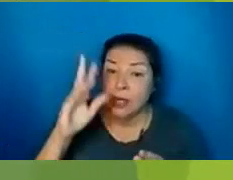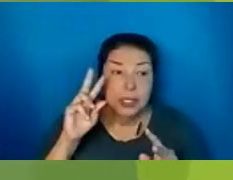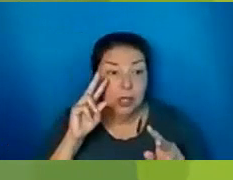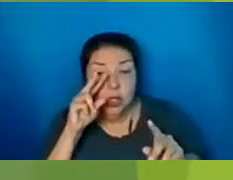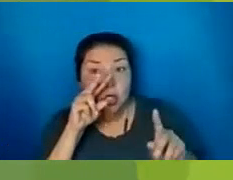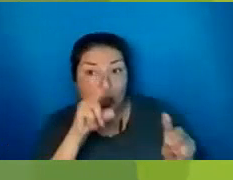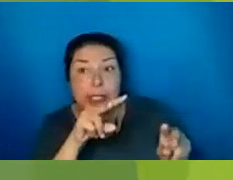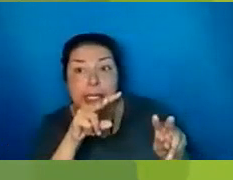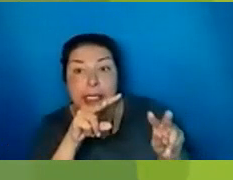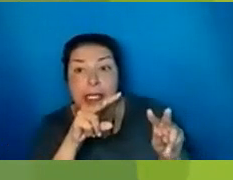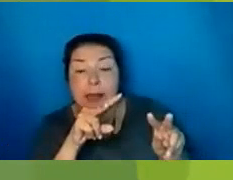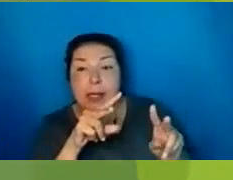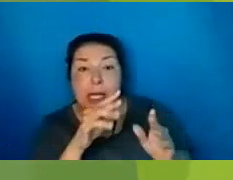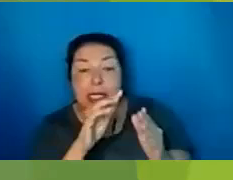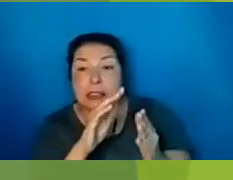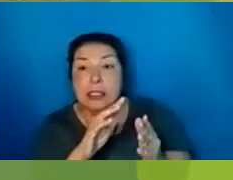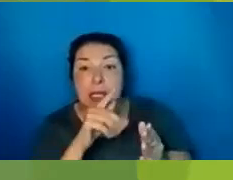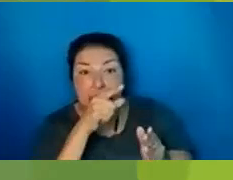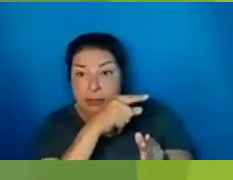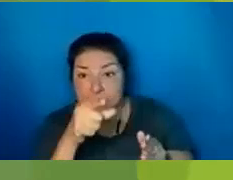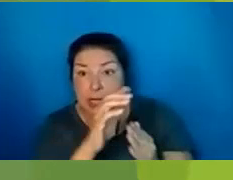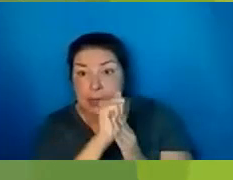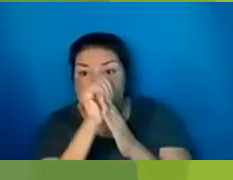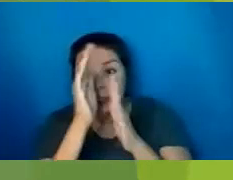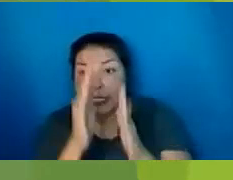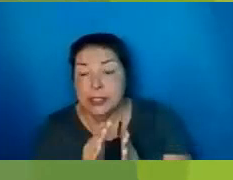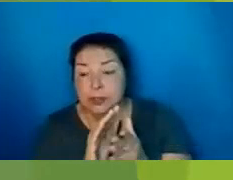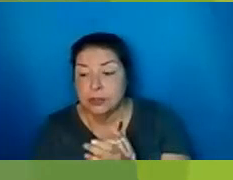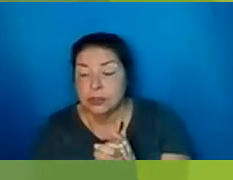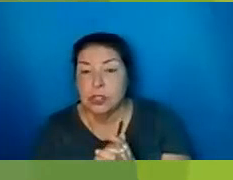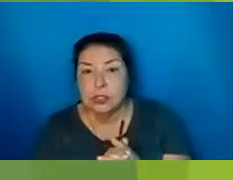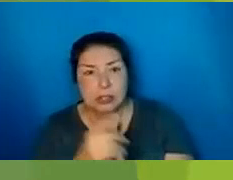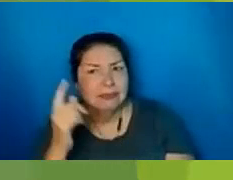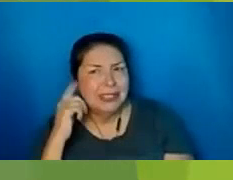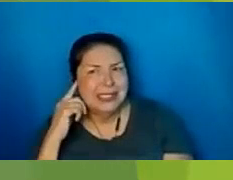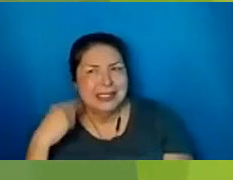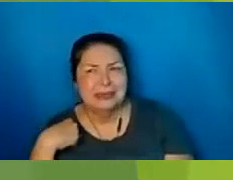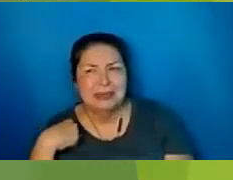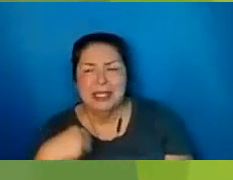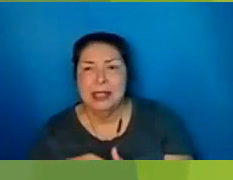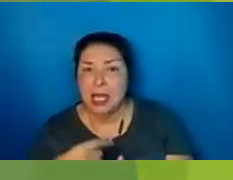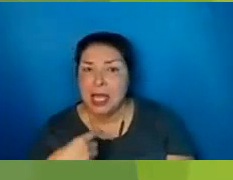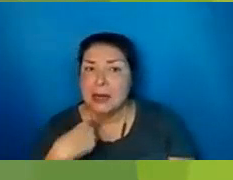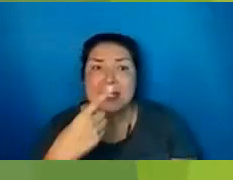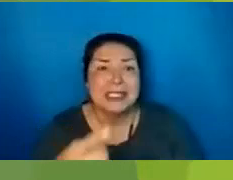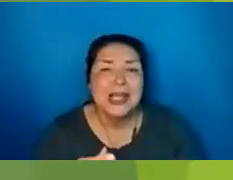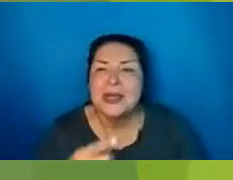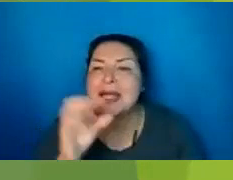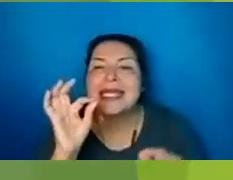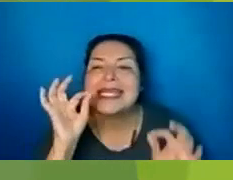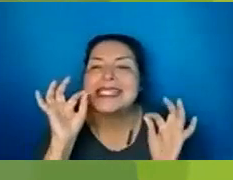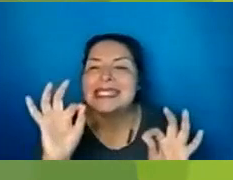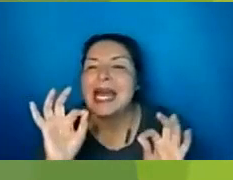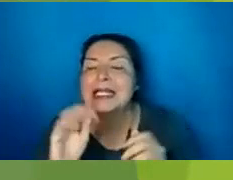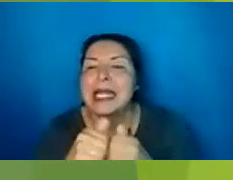as being leaders, to listen to me. And here's, I'm going to tell you exactly what you